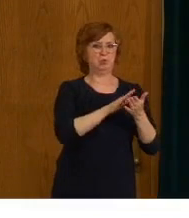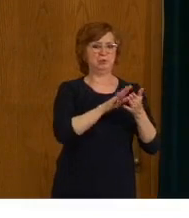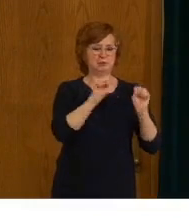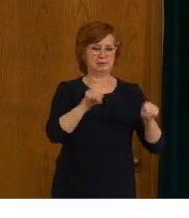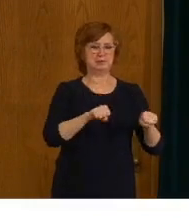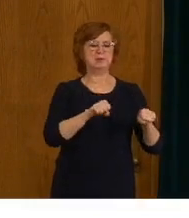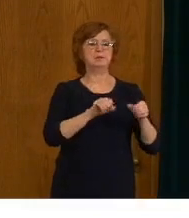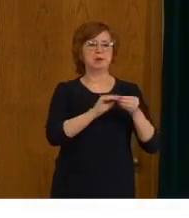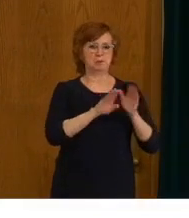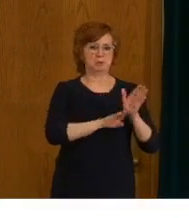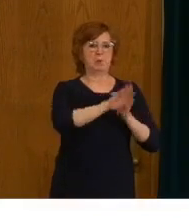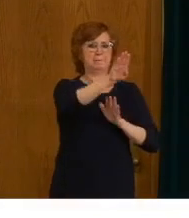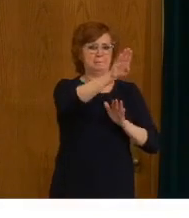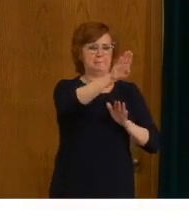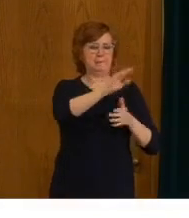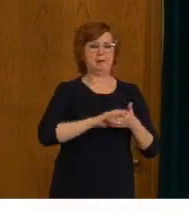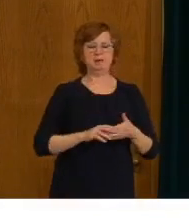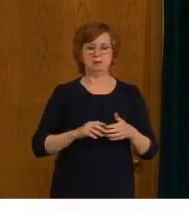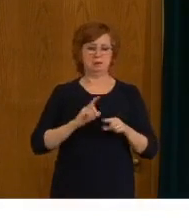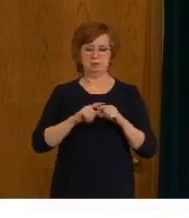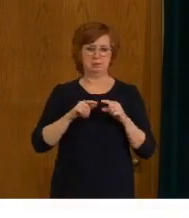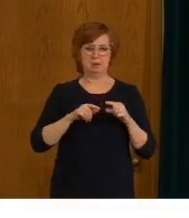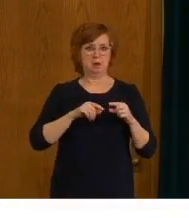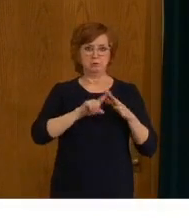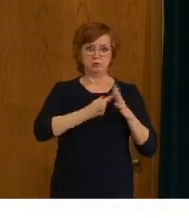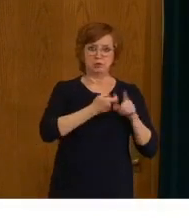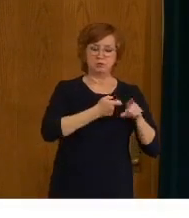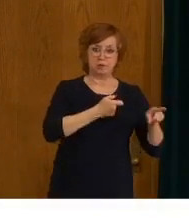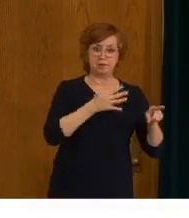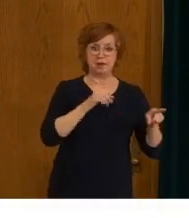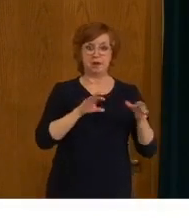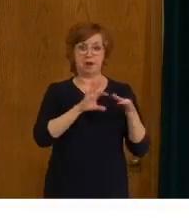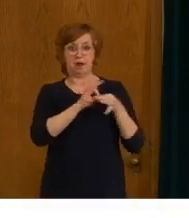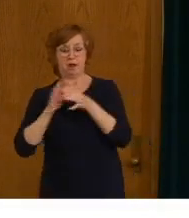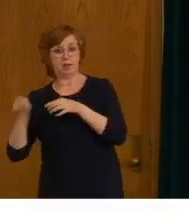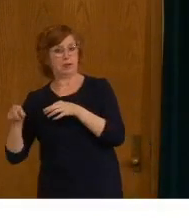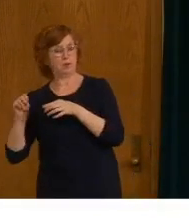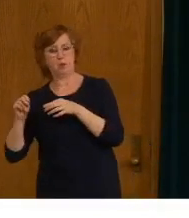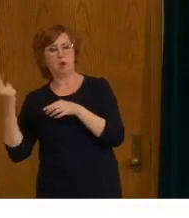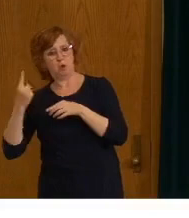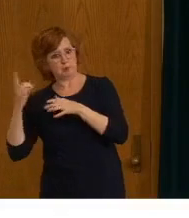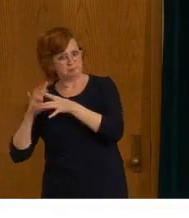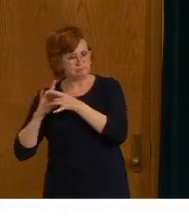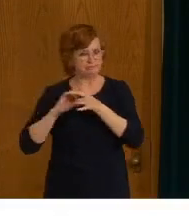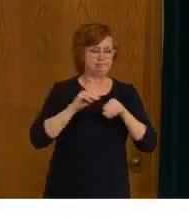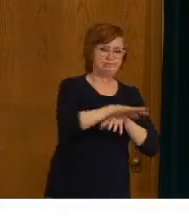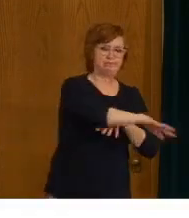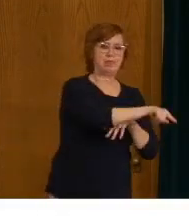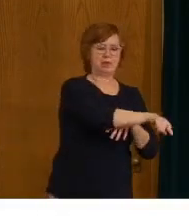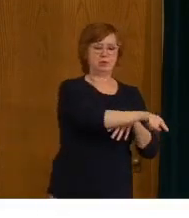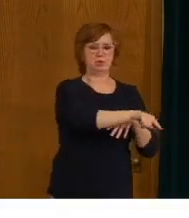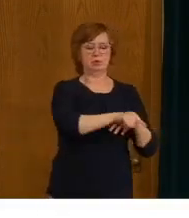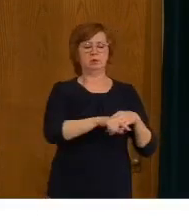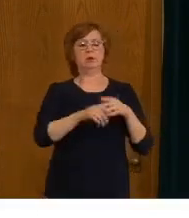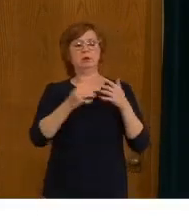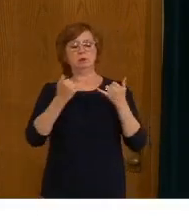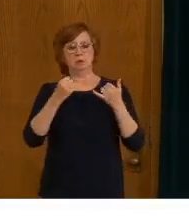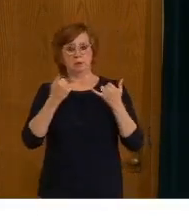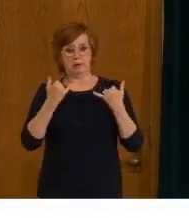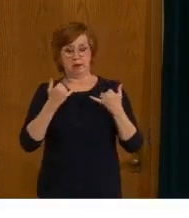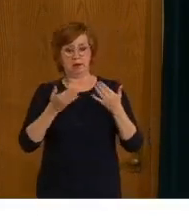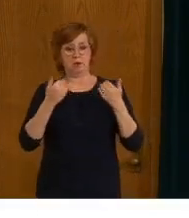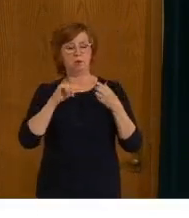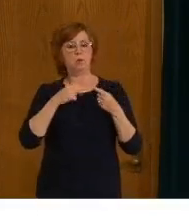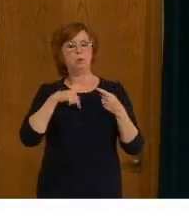And so looking at the fall, what we hope to see is high vaccination rate in staff